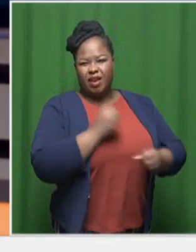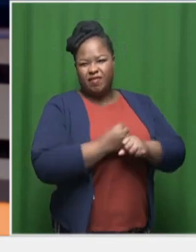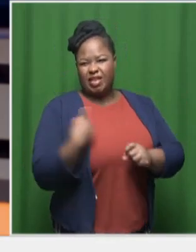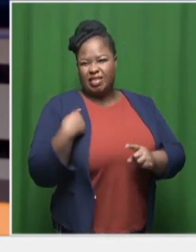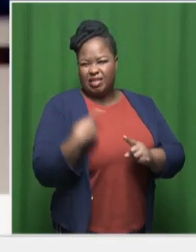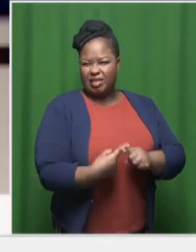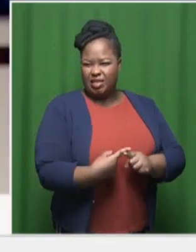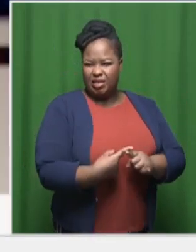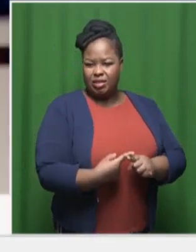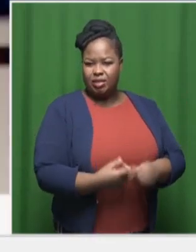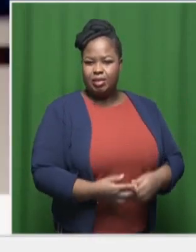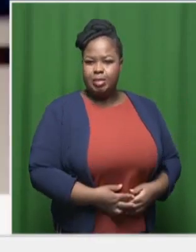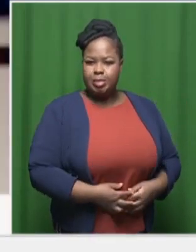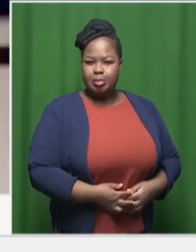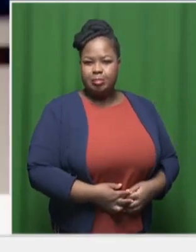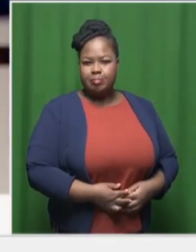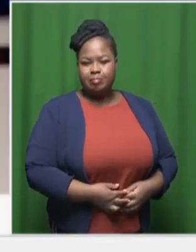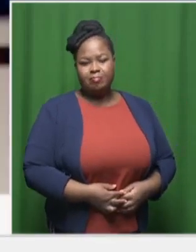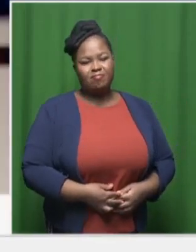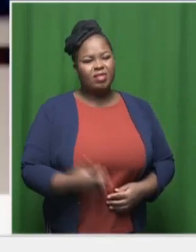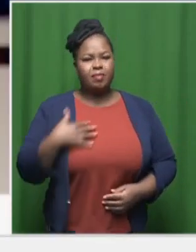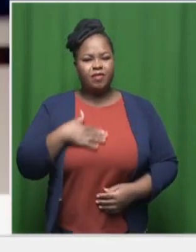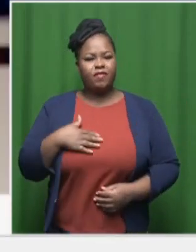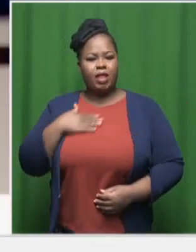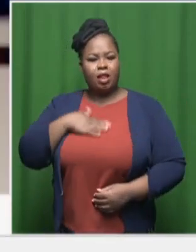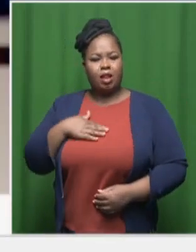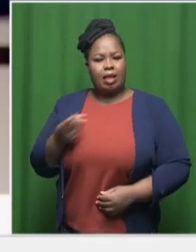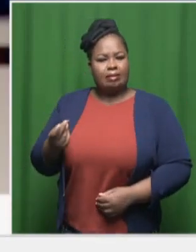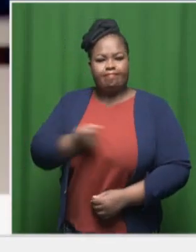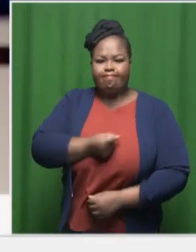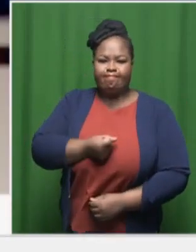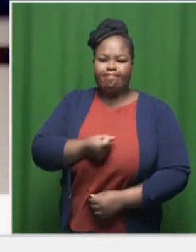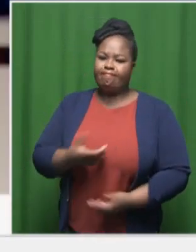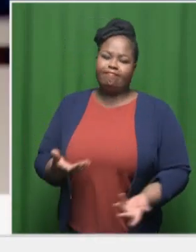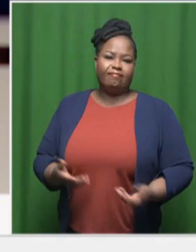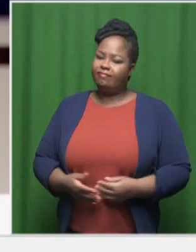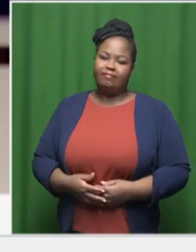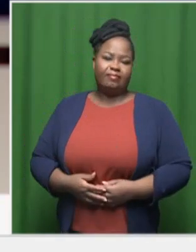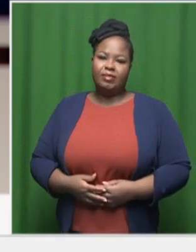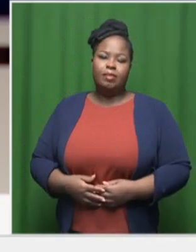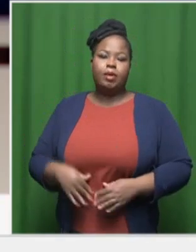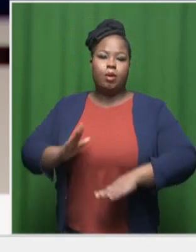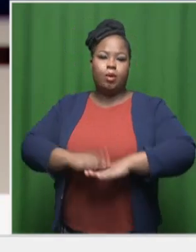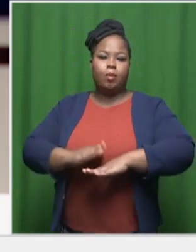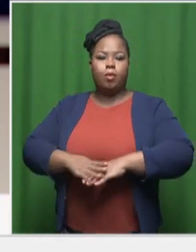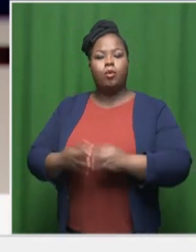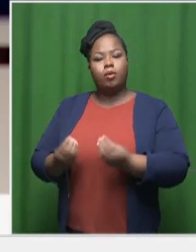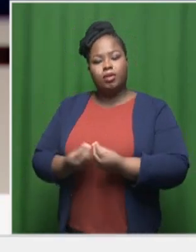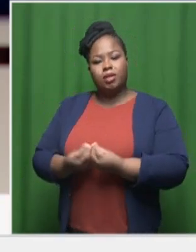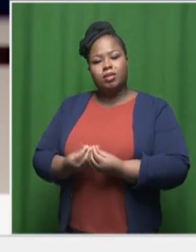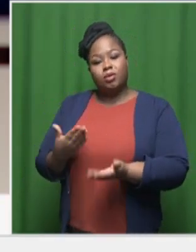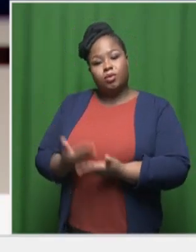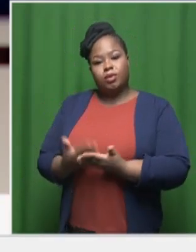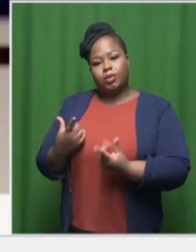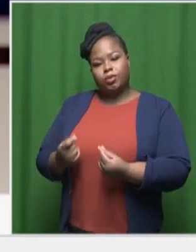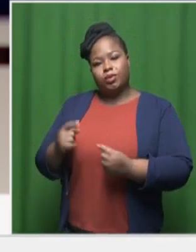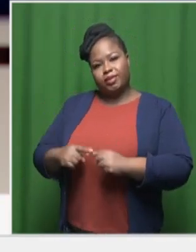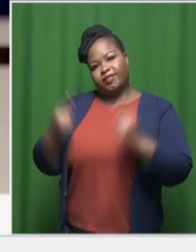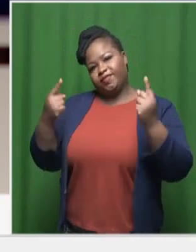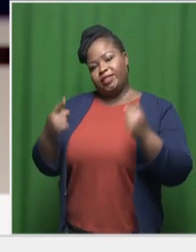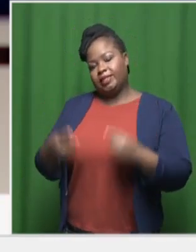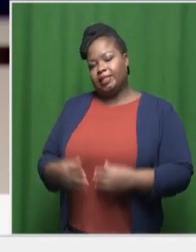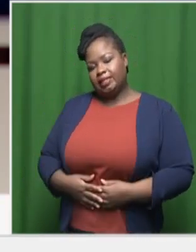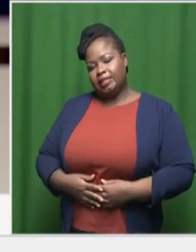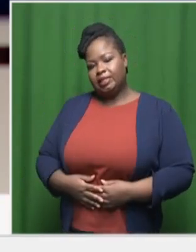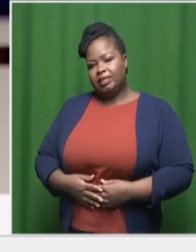period? It would not be regret. It would be more things that we could have done differently. In